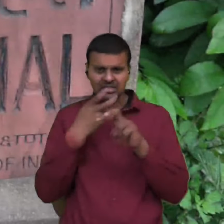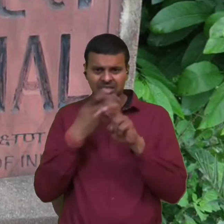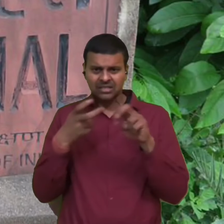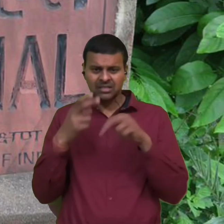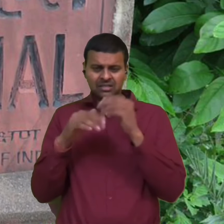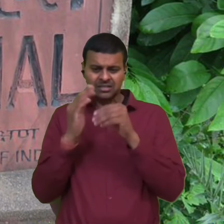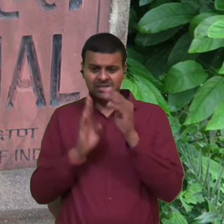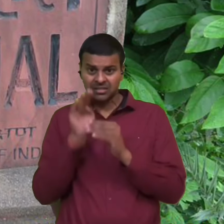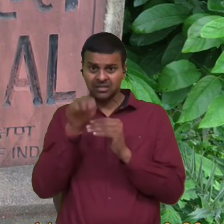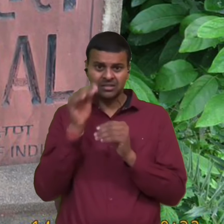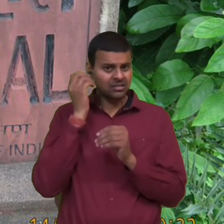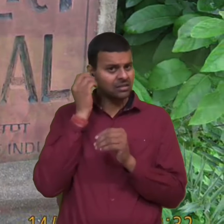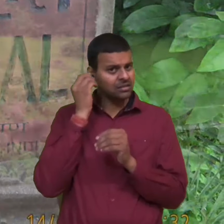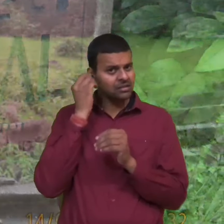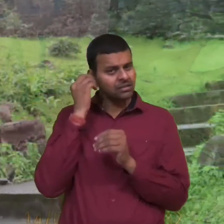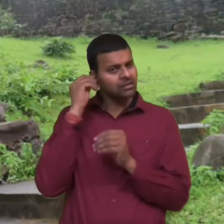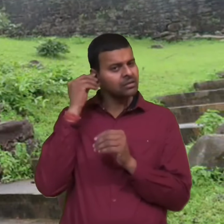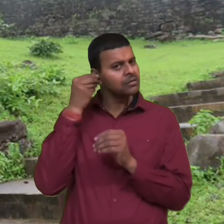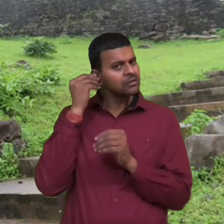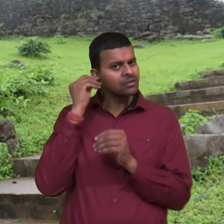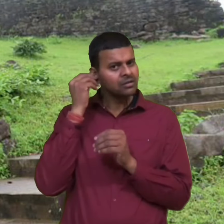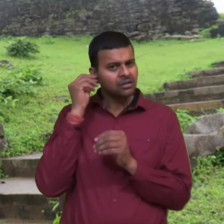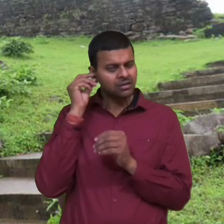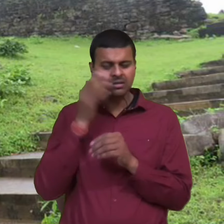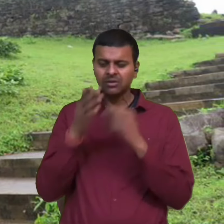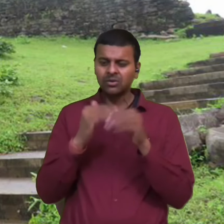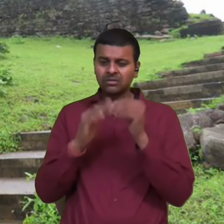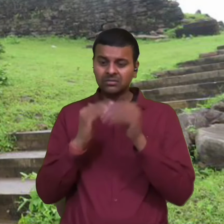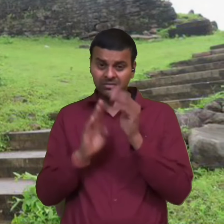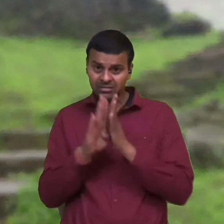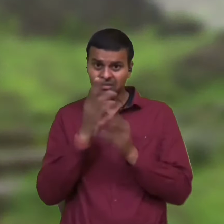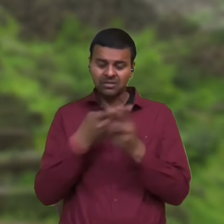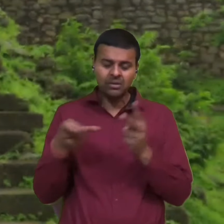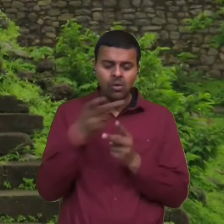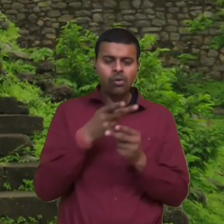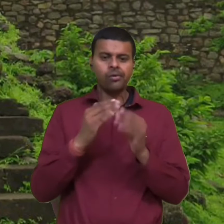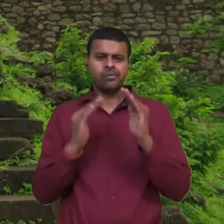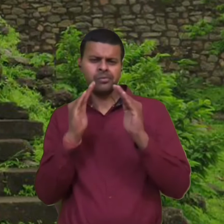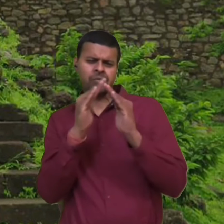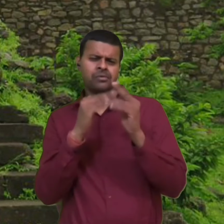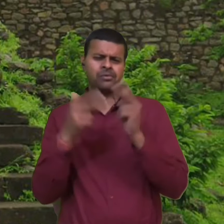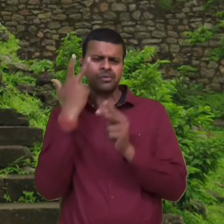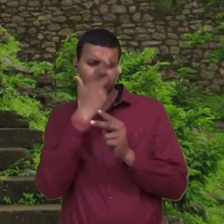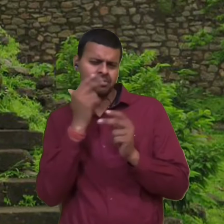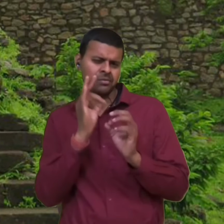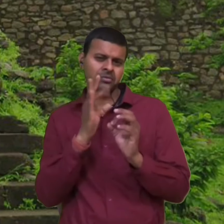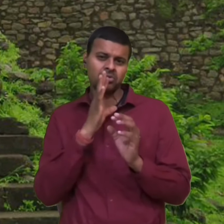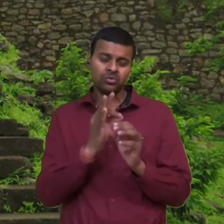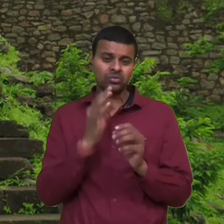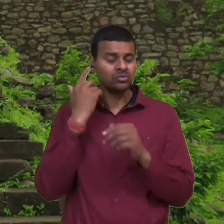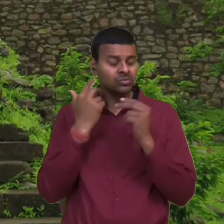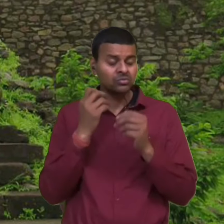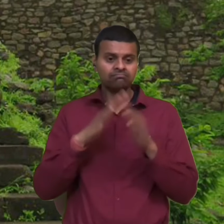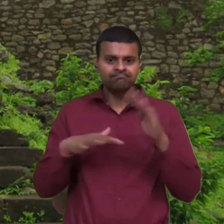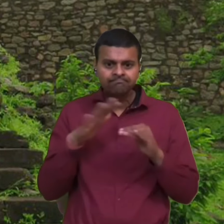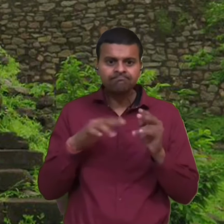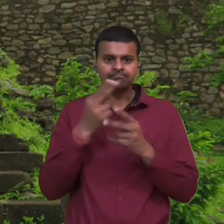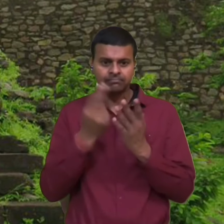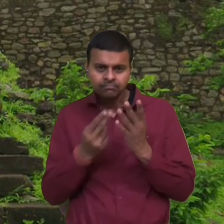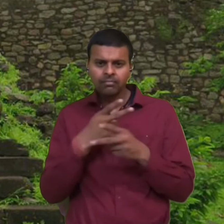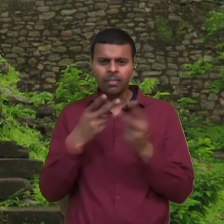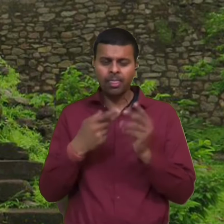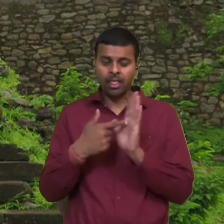Jali Mahal, on a hill south of Sagar Talab, stands a beautiful domed structure called Jali Mahal. It